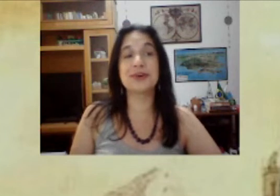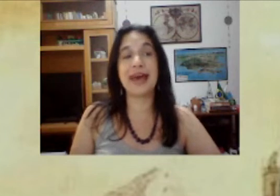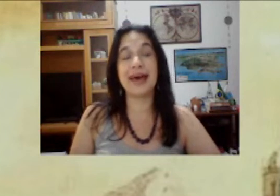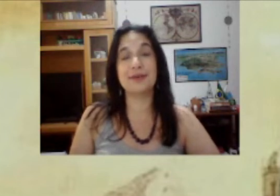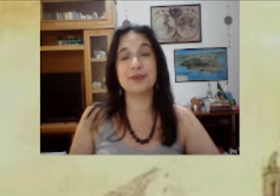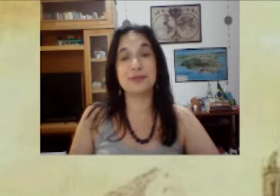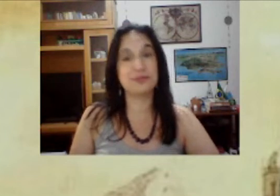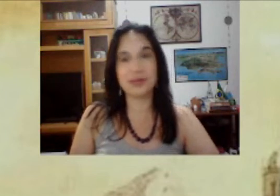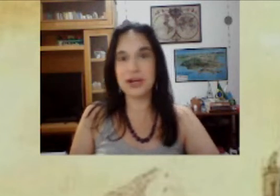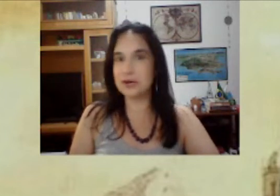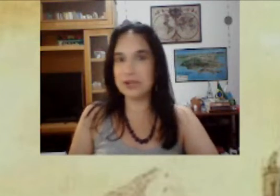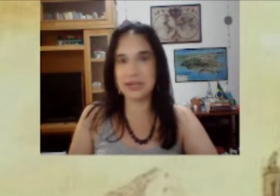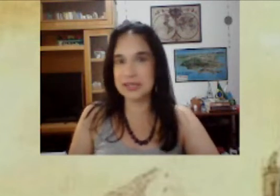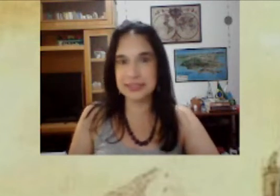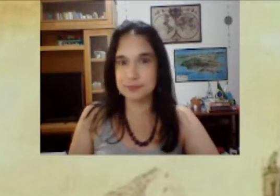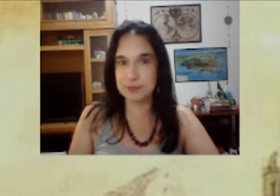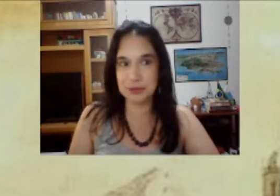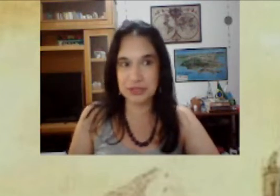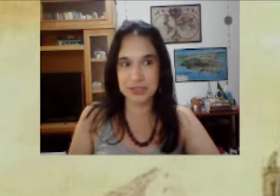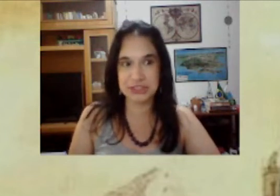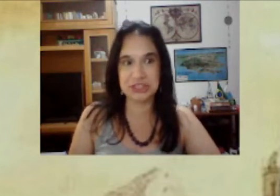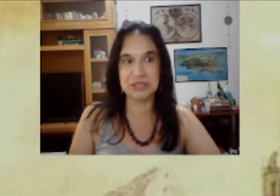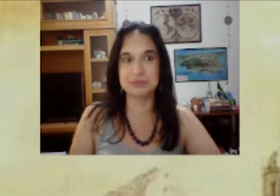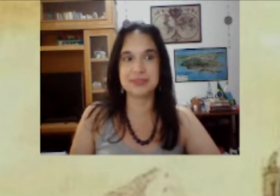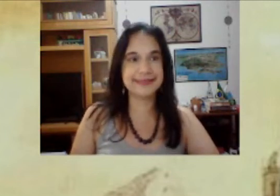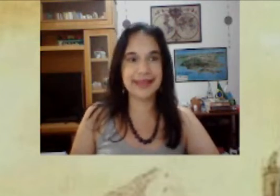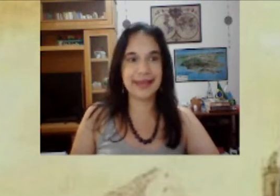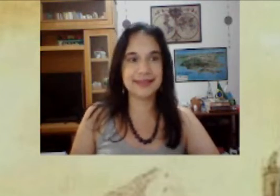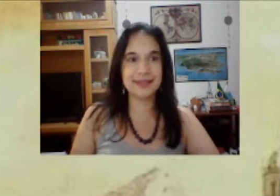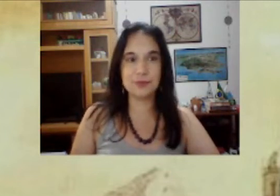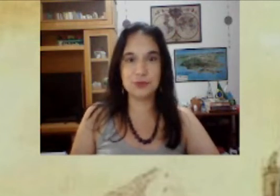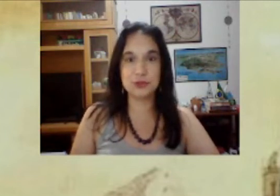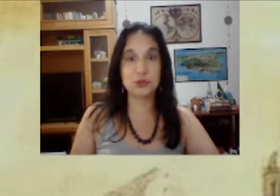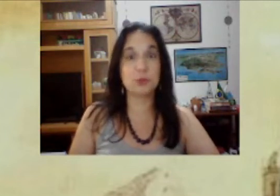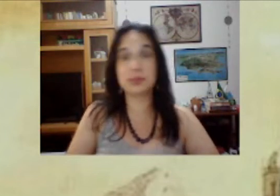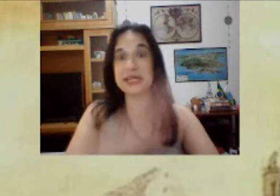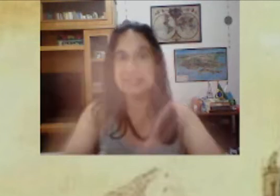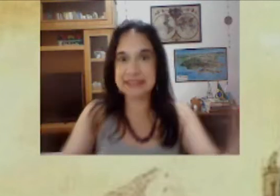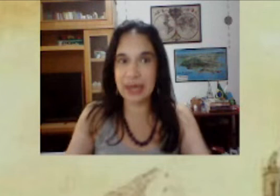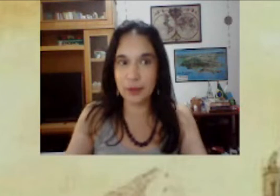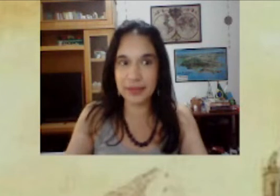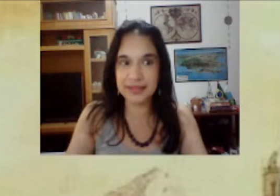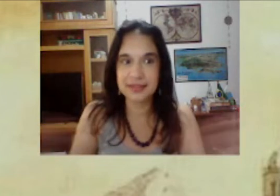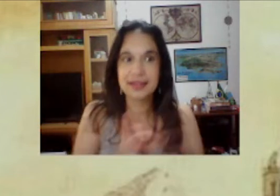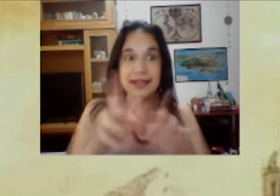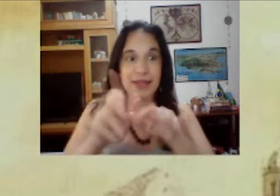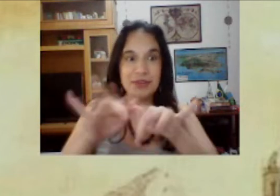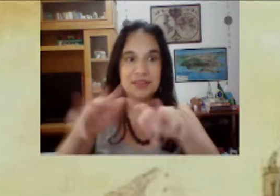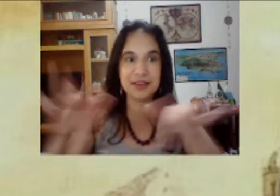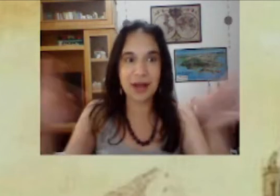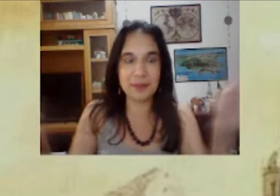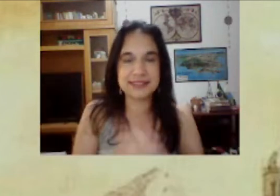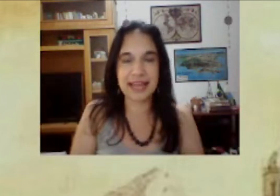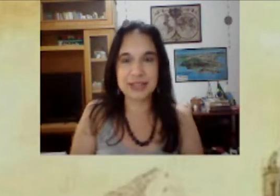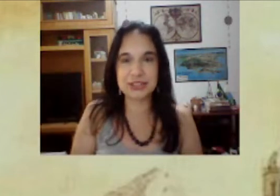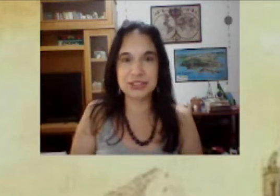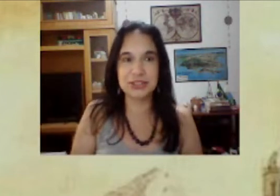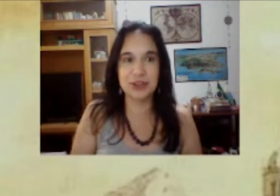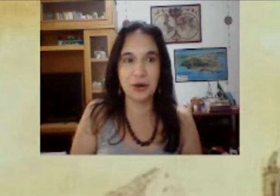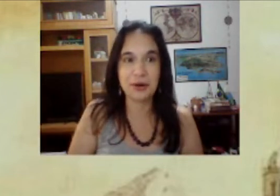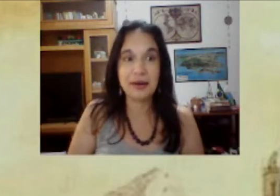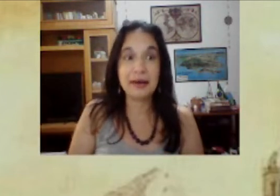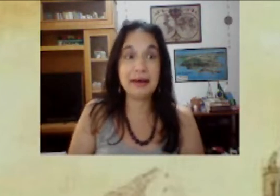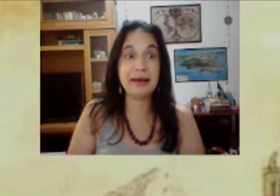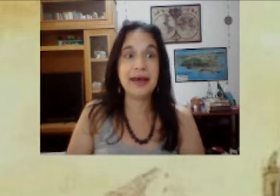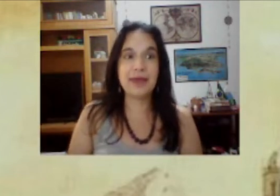you have a very good beauty regime, and if you do, please tell me, leave it in the comment section, you